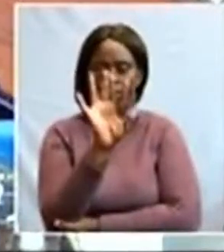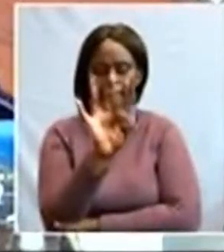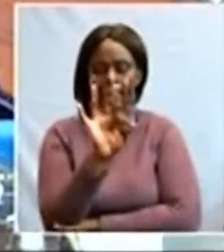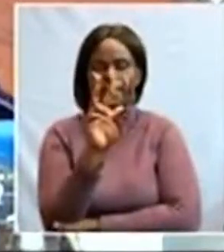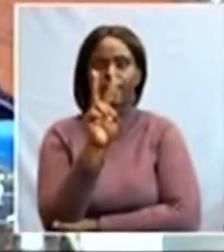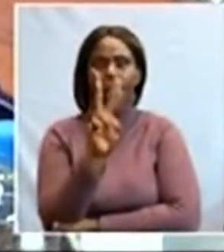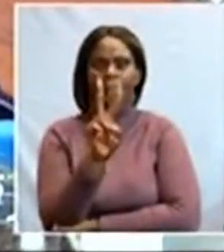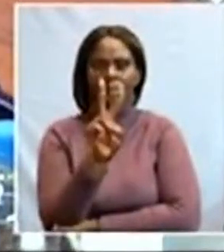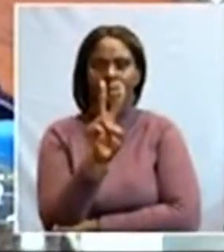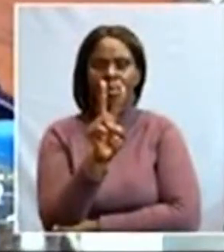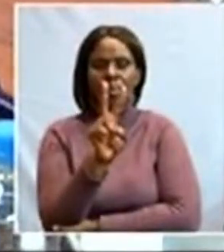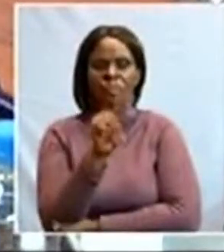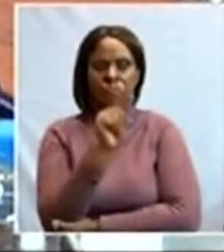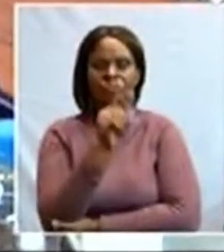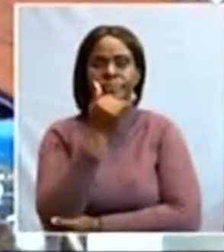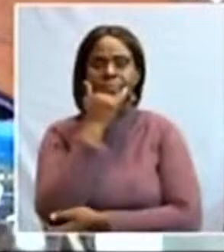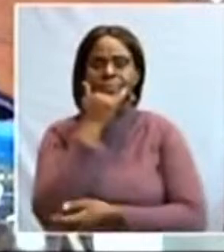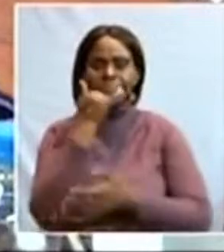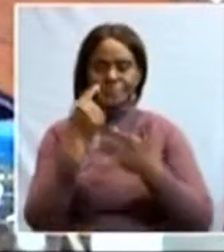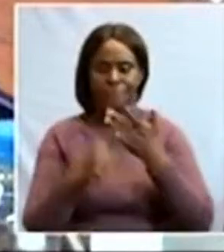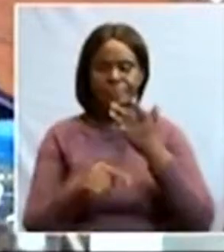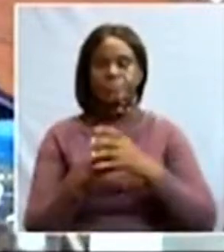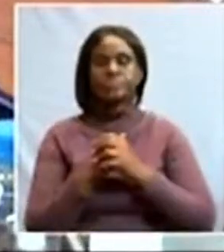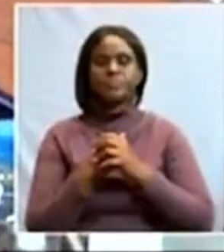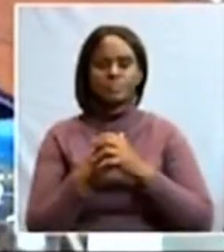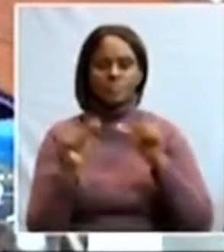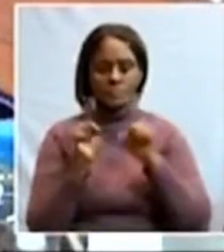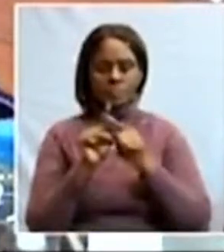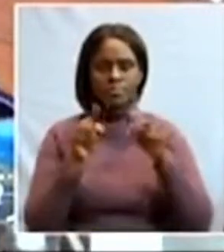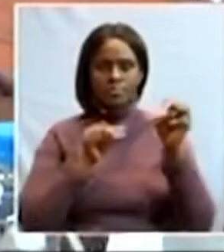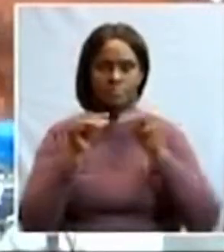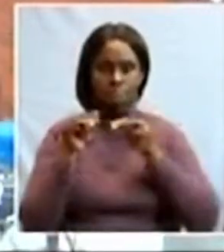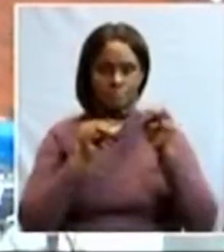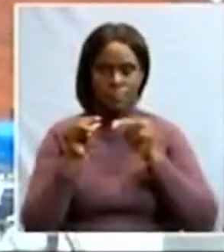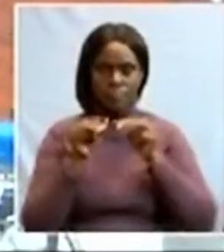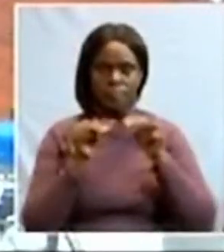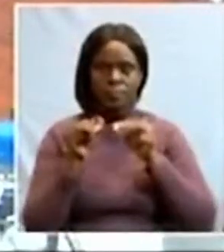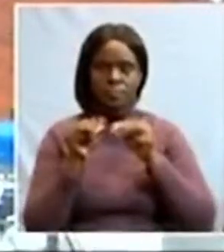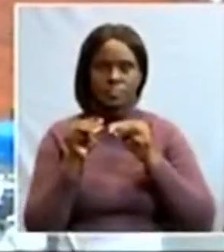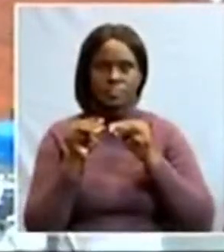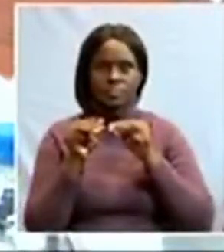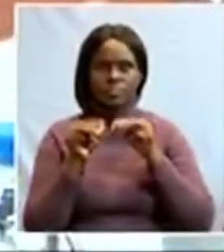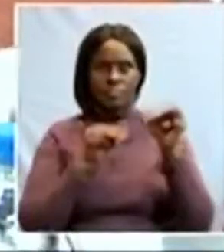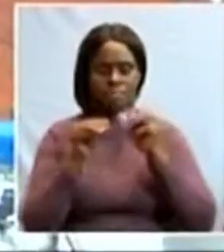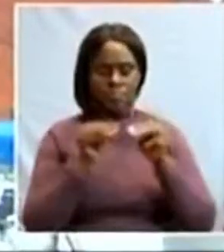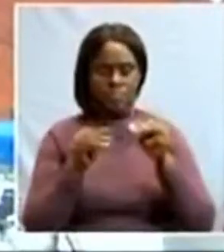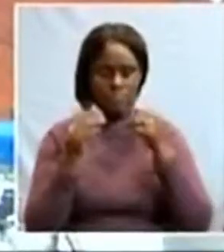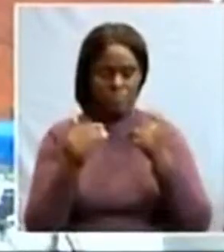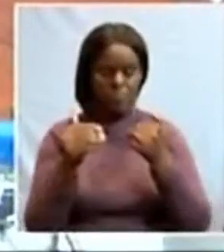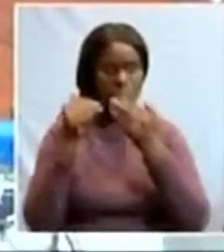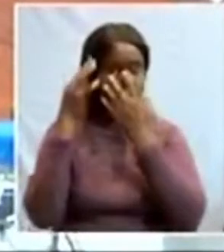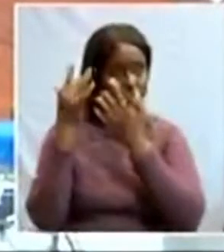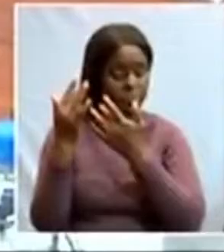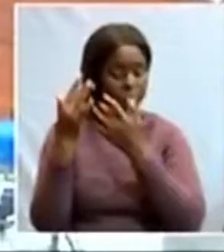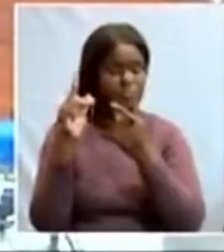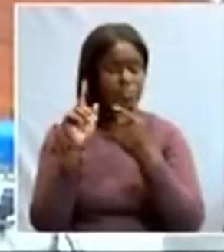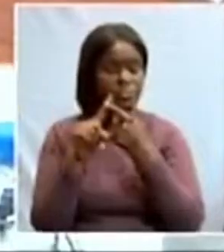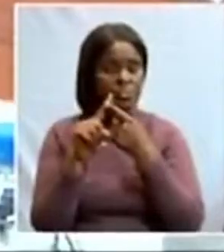1,328,492. Cause of query. Management wishes to